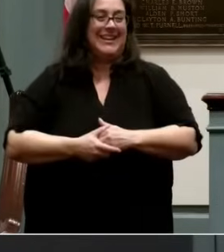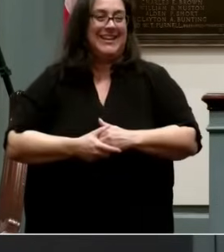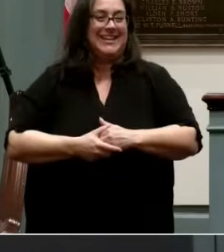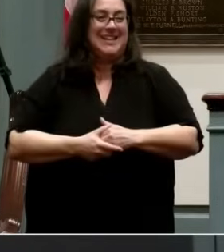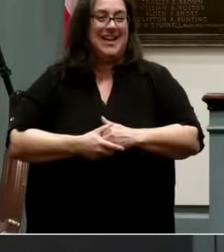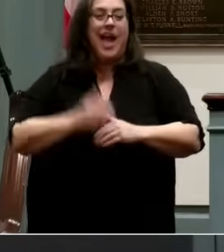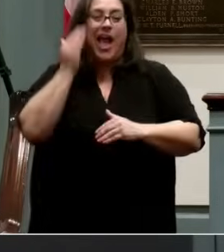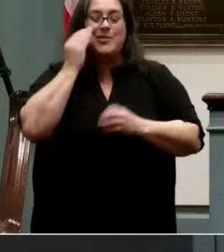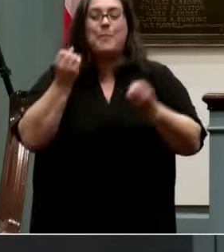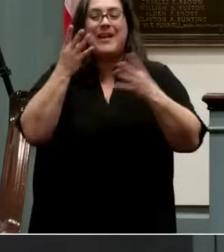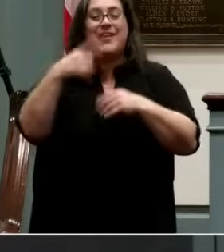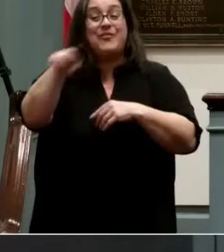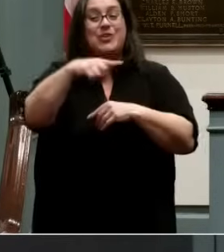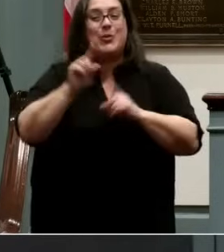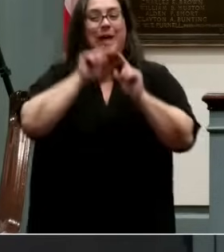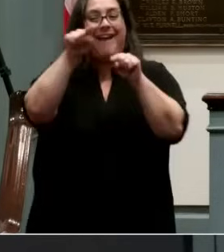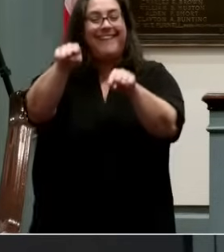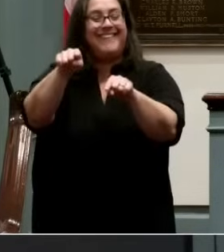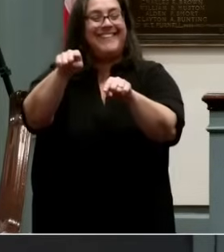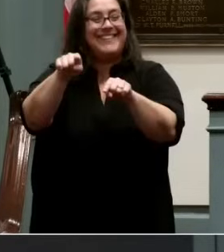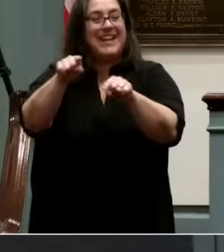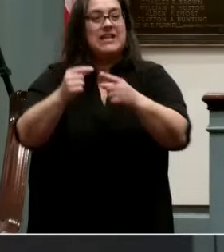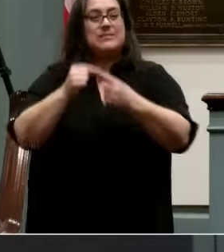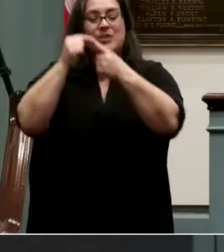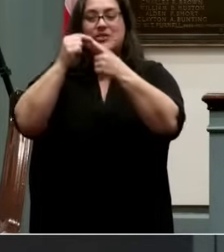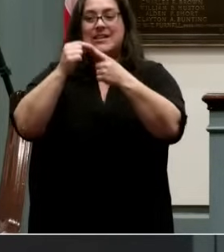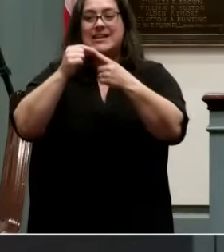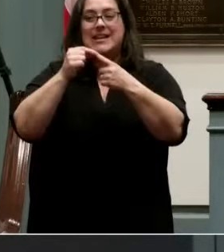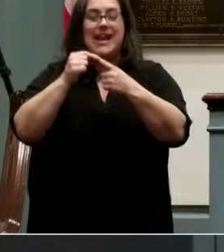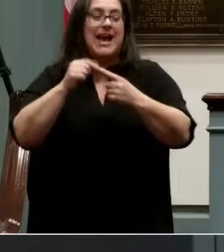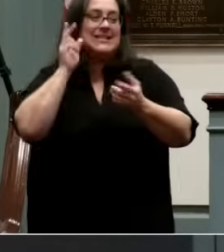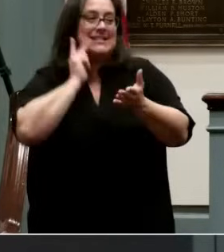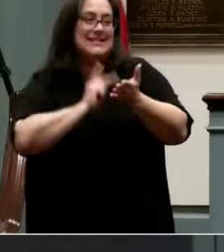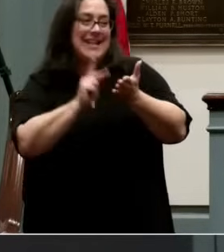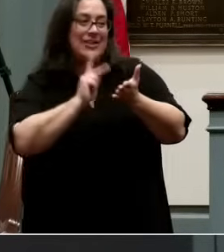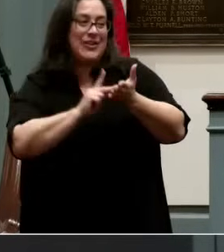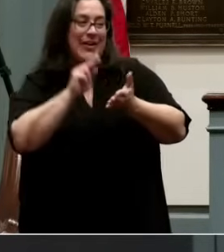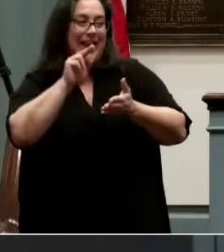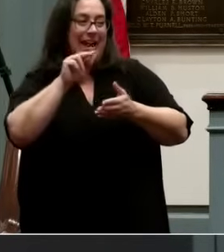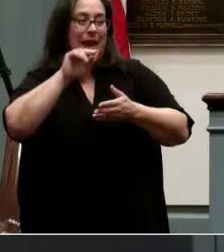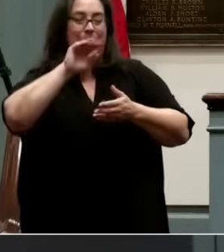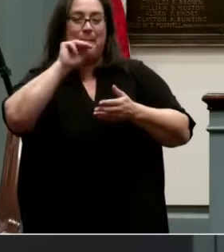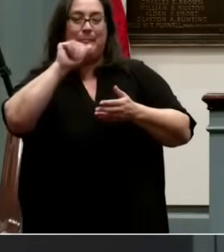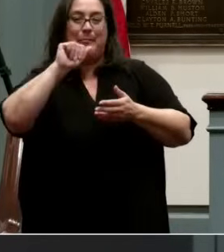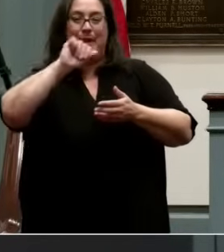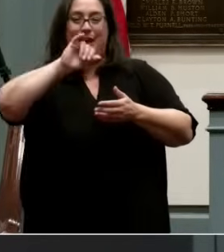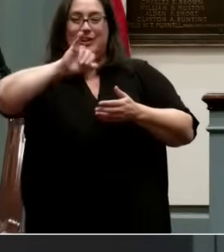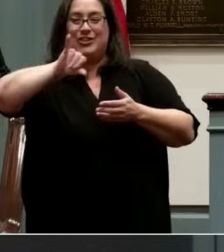I know many of you were there, especially Secretary Nicole Majeski, who's a big Dolly Parton fan.